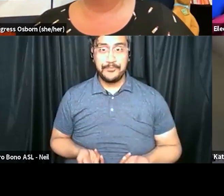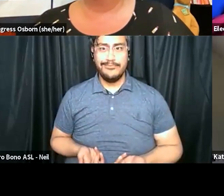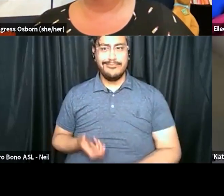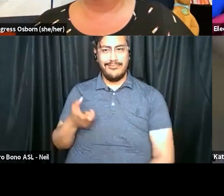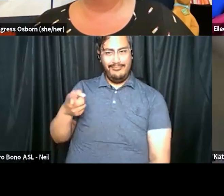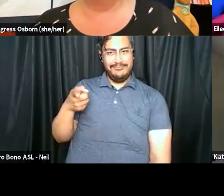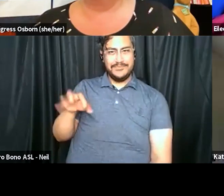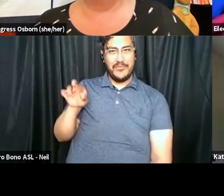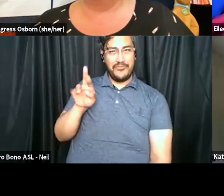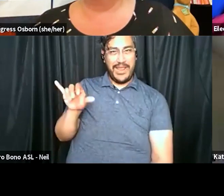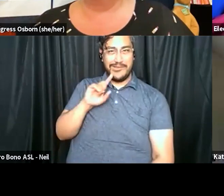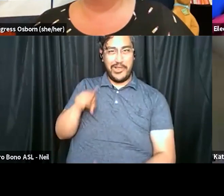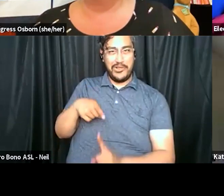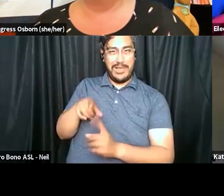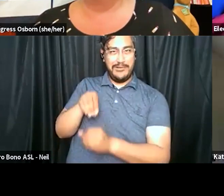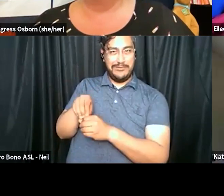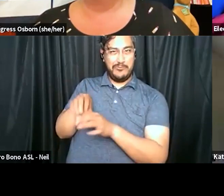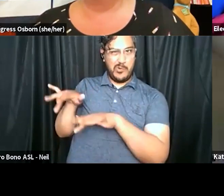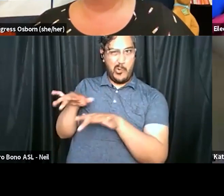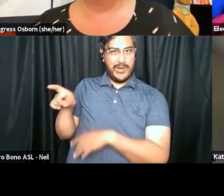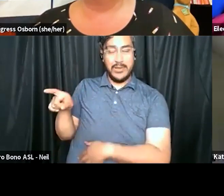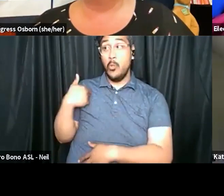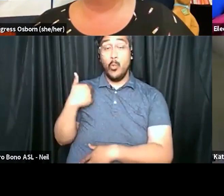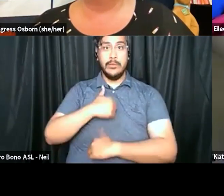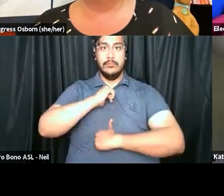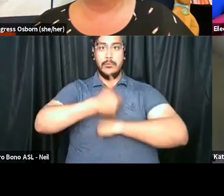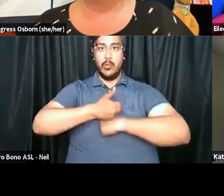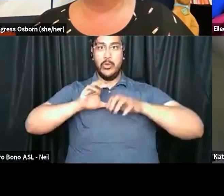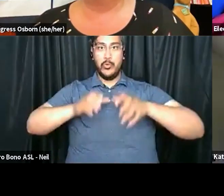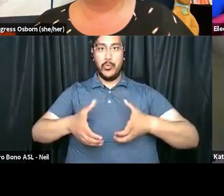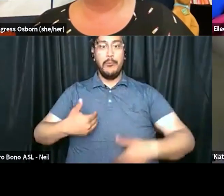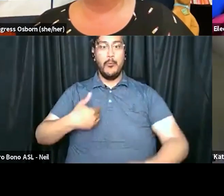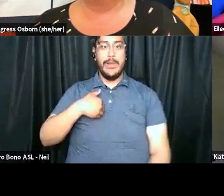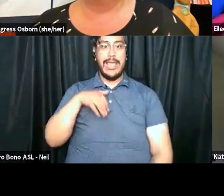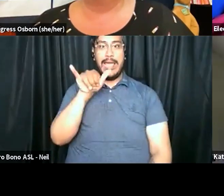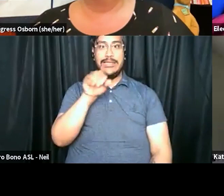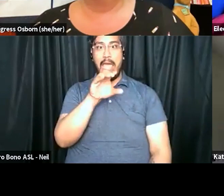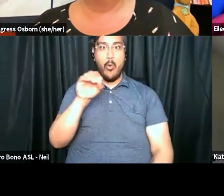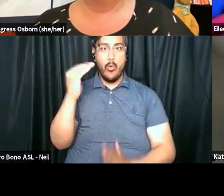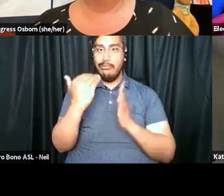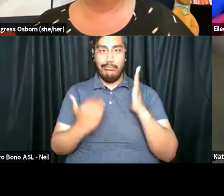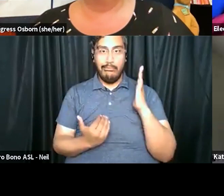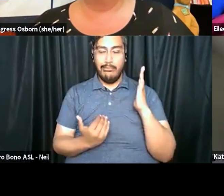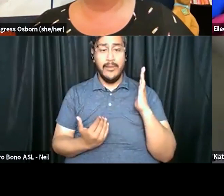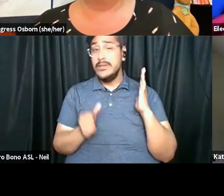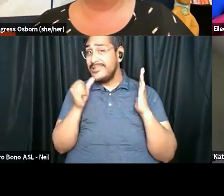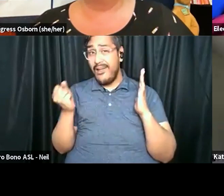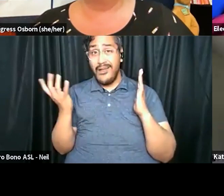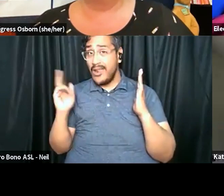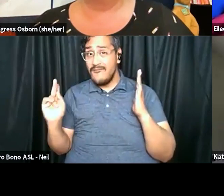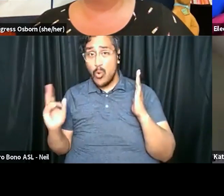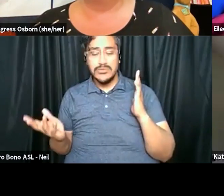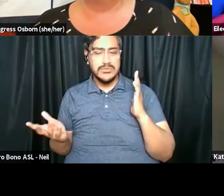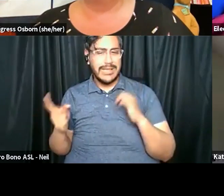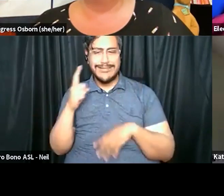in the recording, we created a group. We had a Yahoo listserv, and it wasn't a lot of folks. It was just maybe, I don't know, maybe